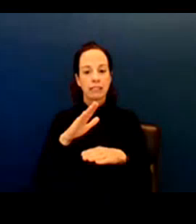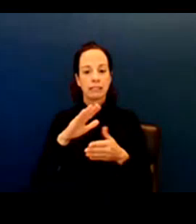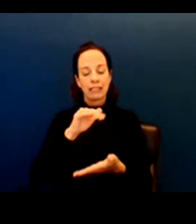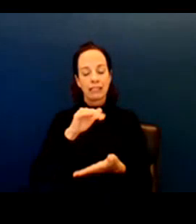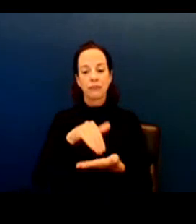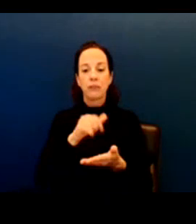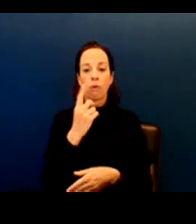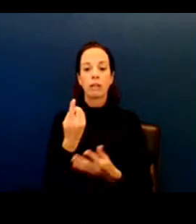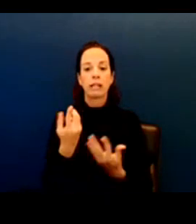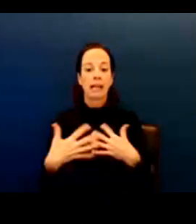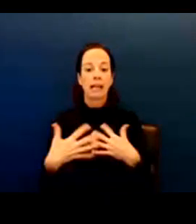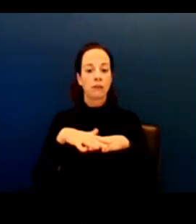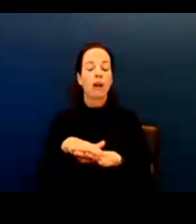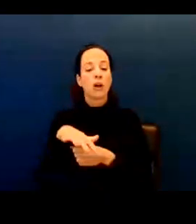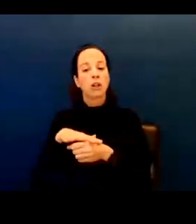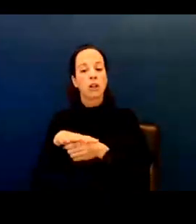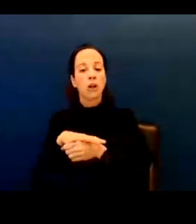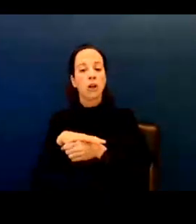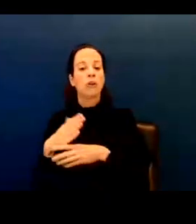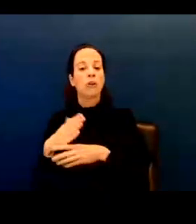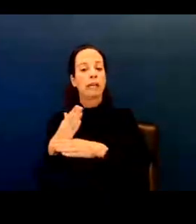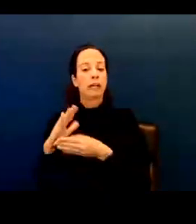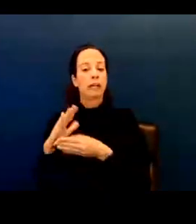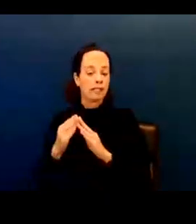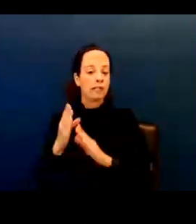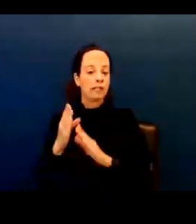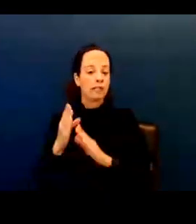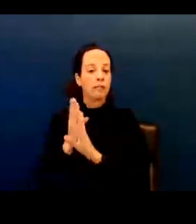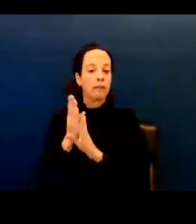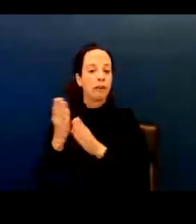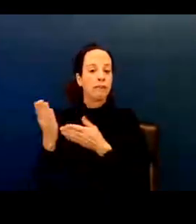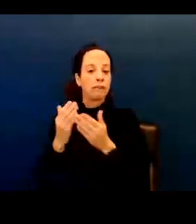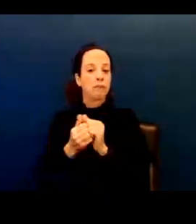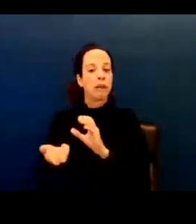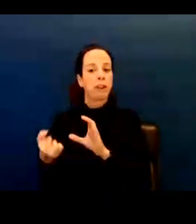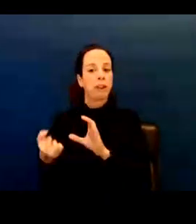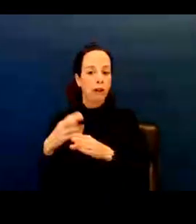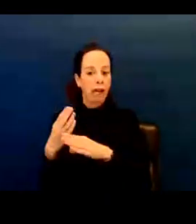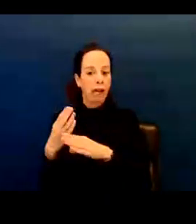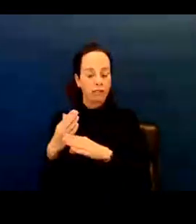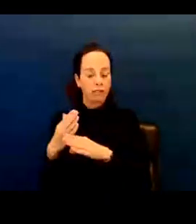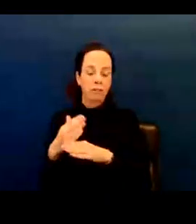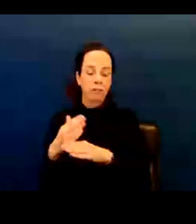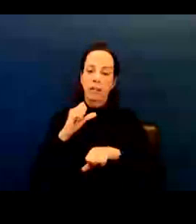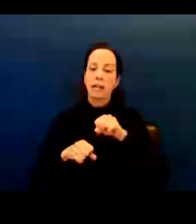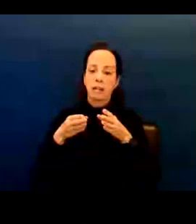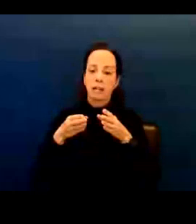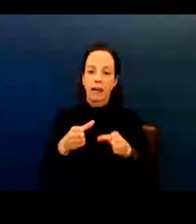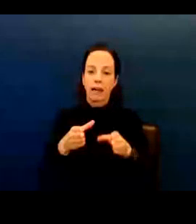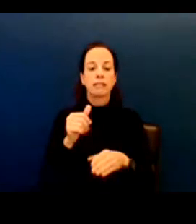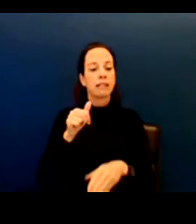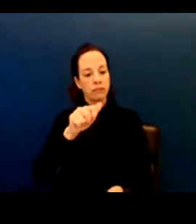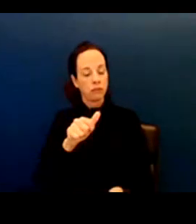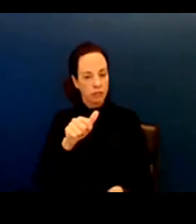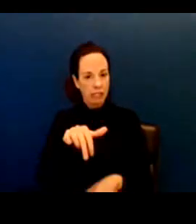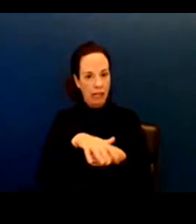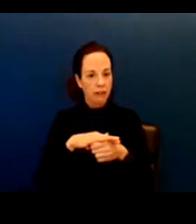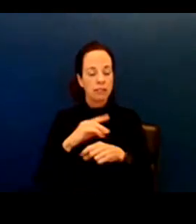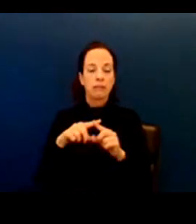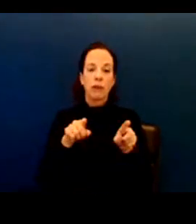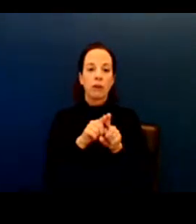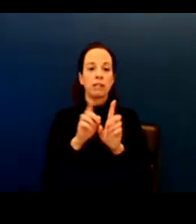and intercity bus services with rideshare, bicycle and paths and pedestrian travel, but also